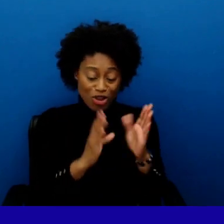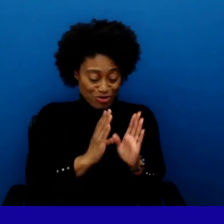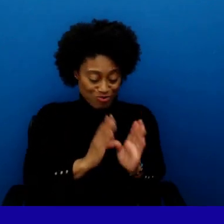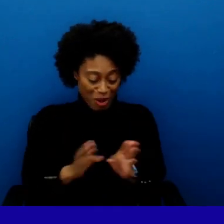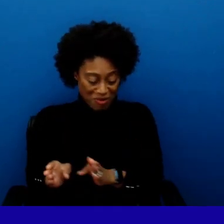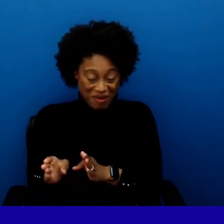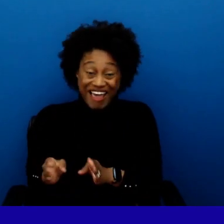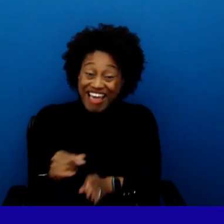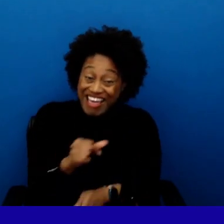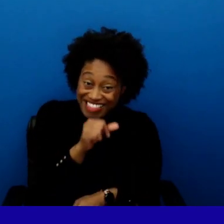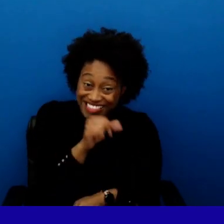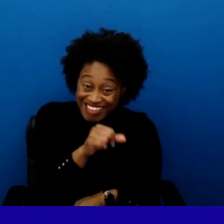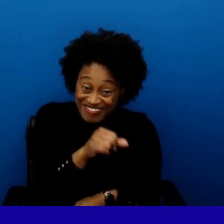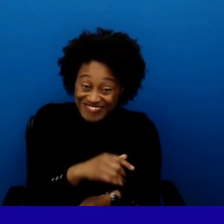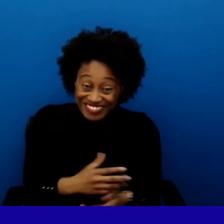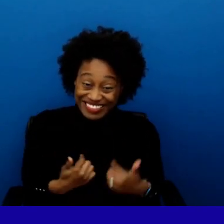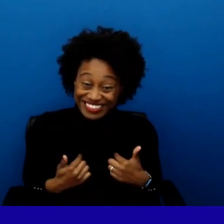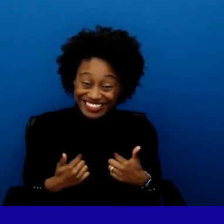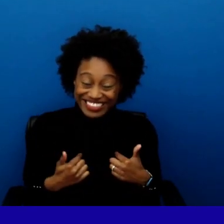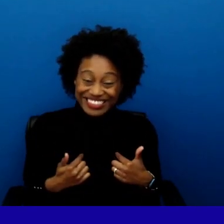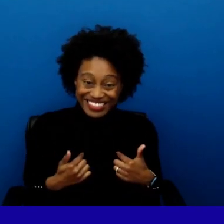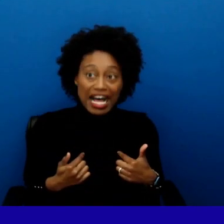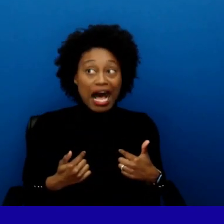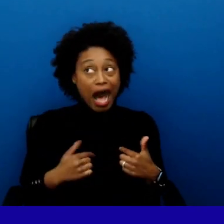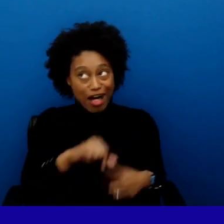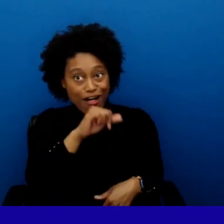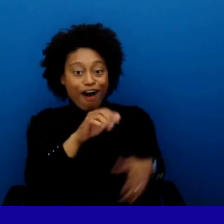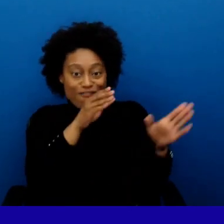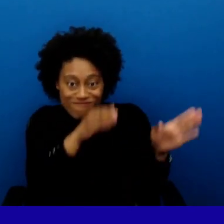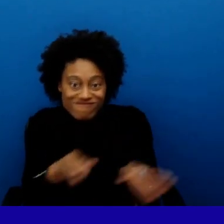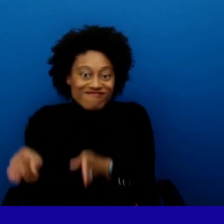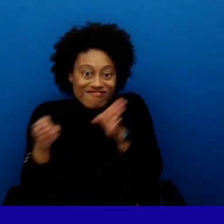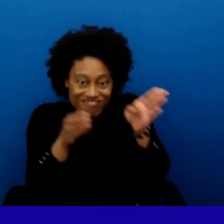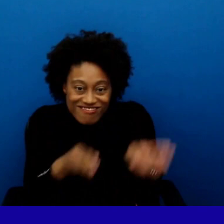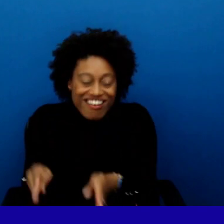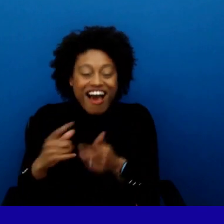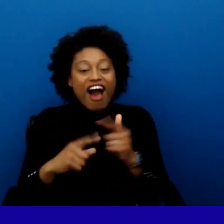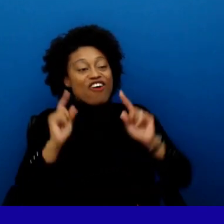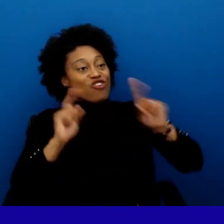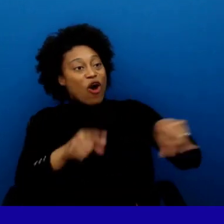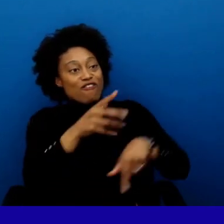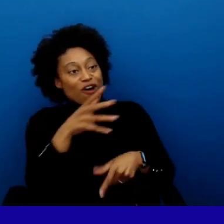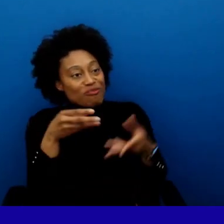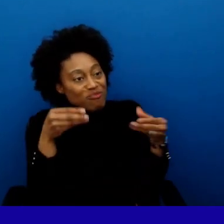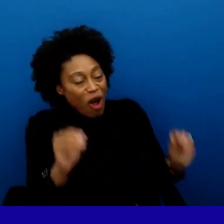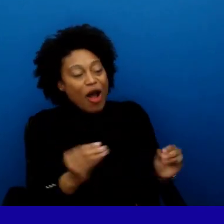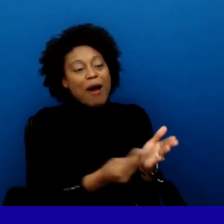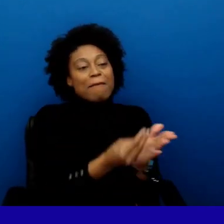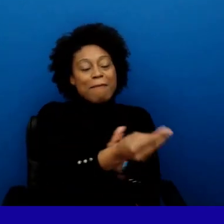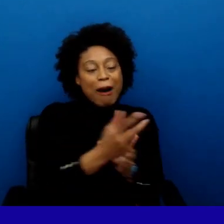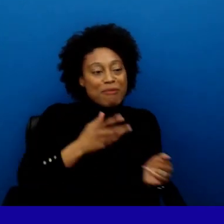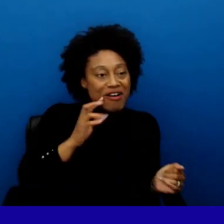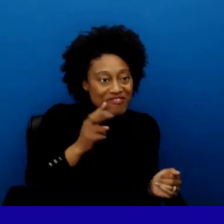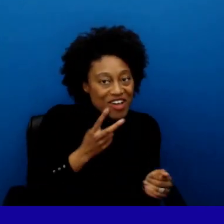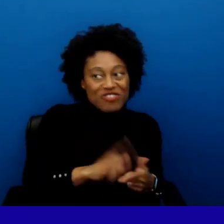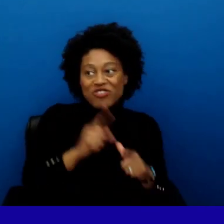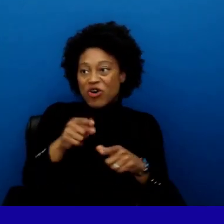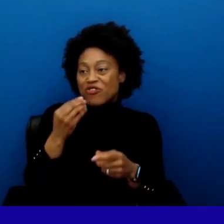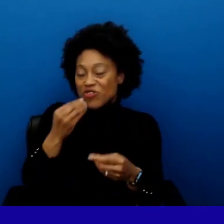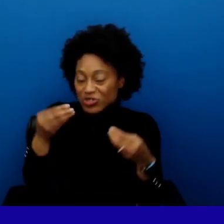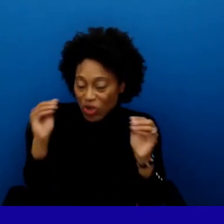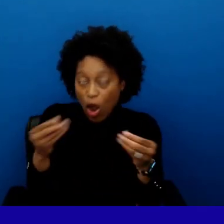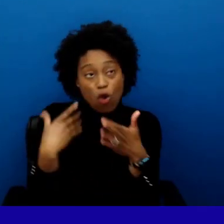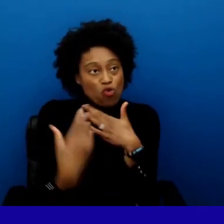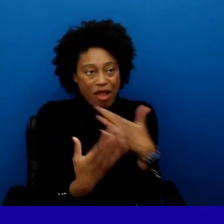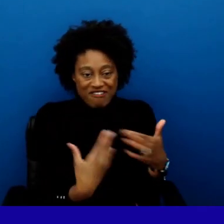prep. Hmm. And I love to go to the farmer's market, buy all my veggies, or go to the grocery store or